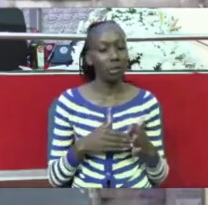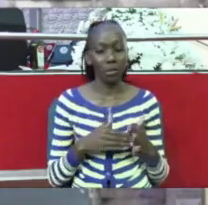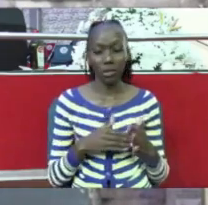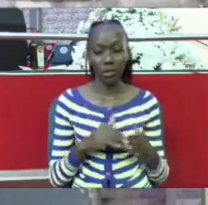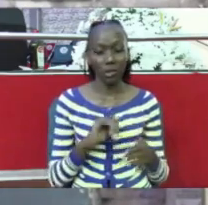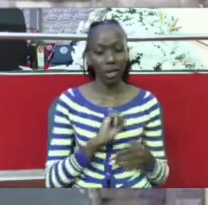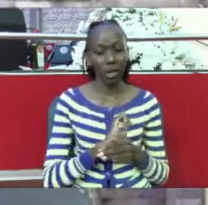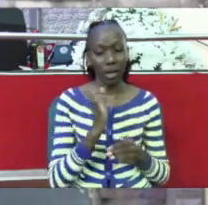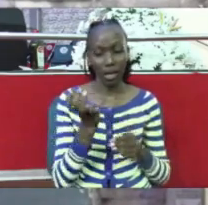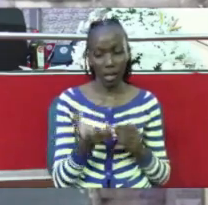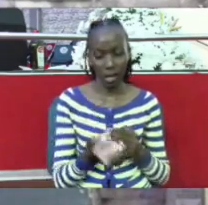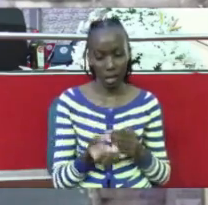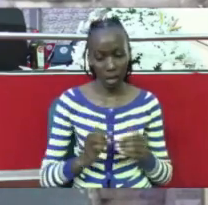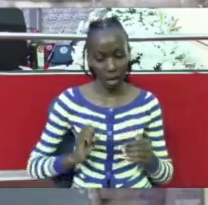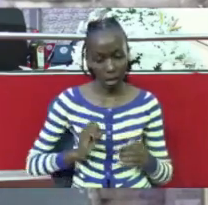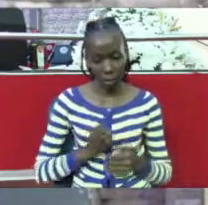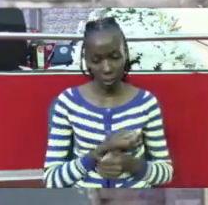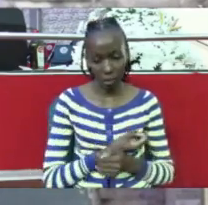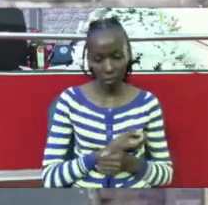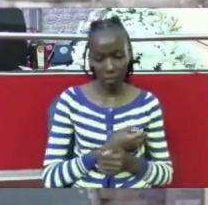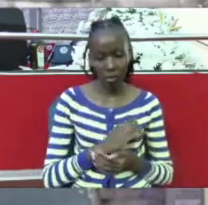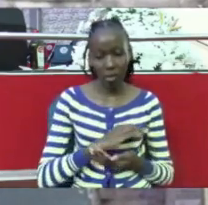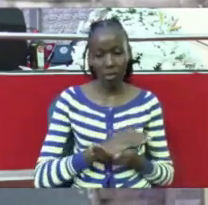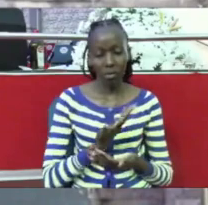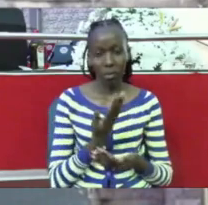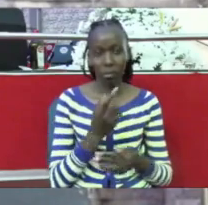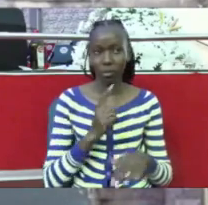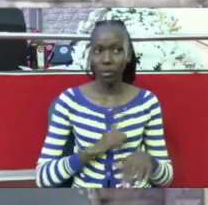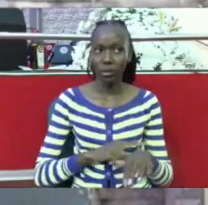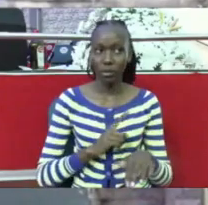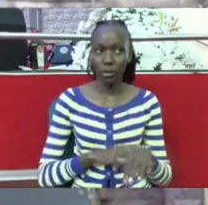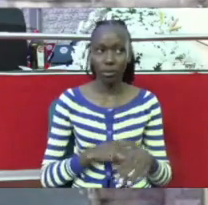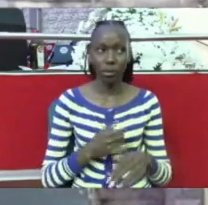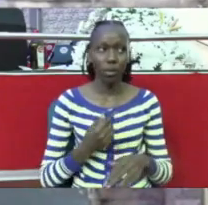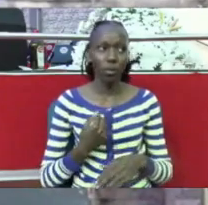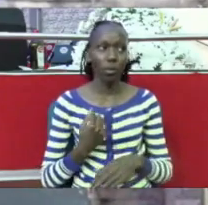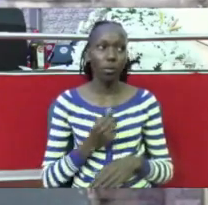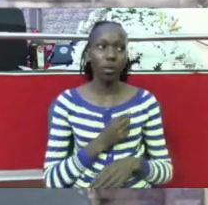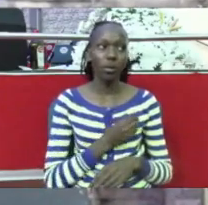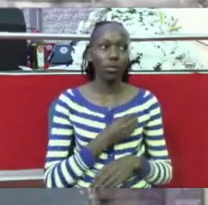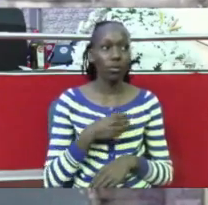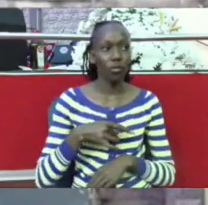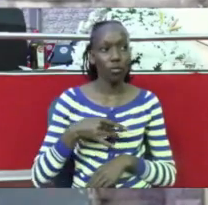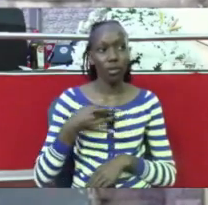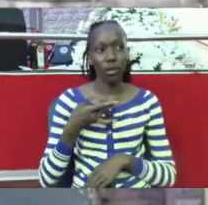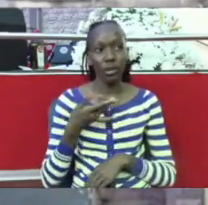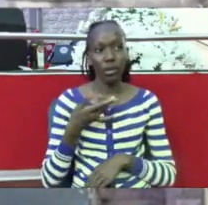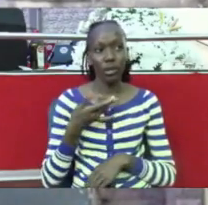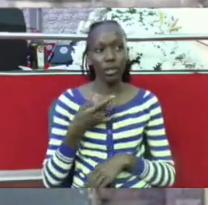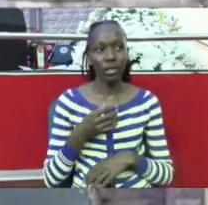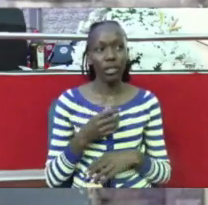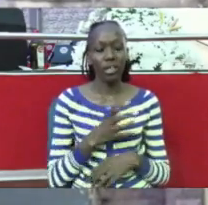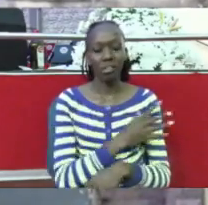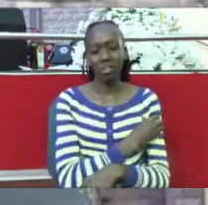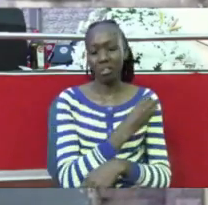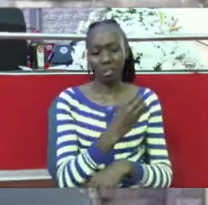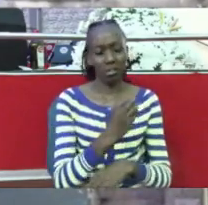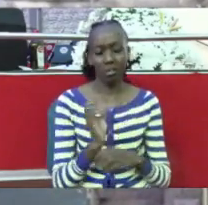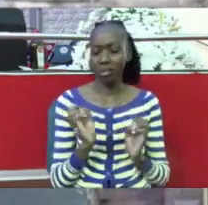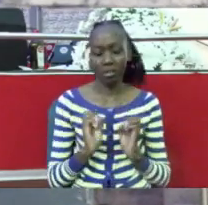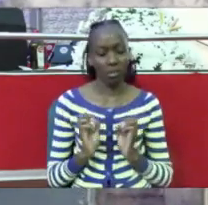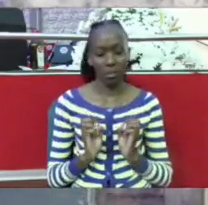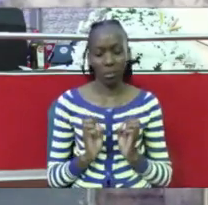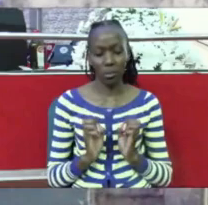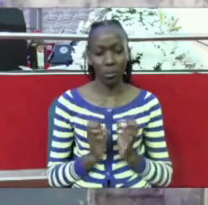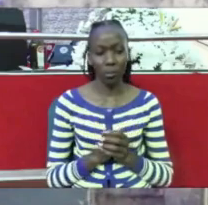yetu. And sometimes we feel this is it. There's no more strength to continue. Tunahisi kwamba hatuna nguvu ya kuendelea. Maybe you've been